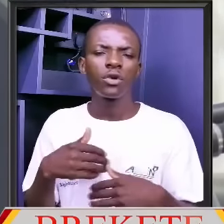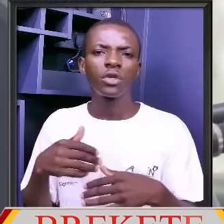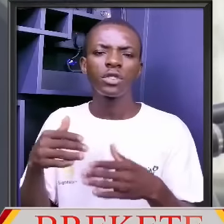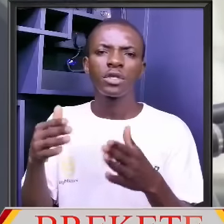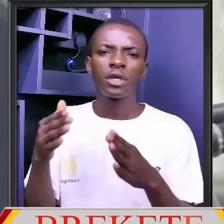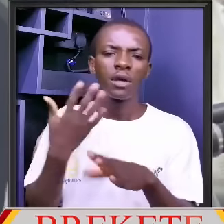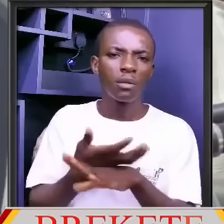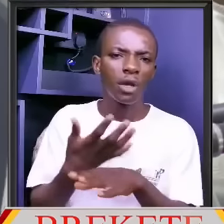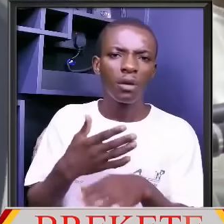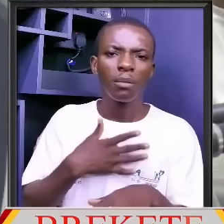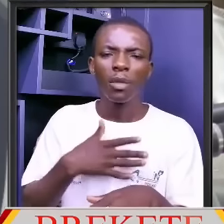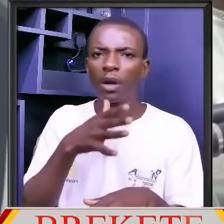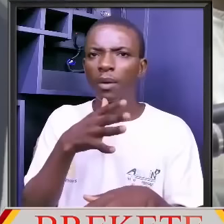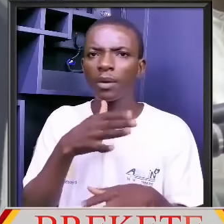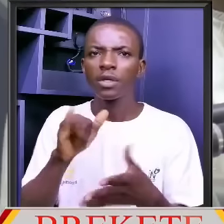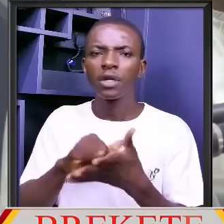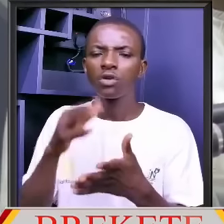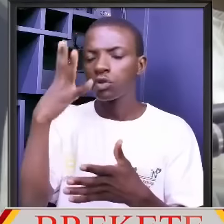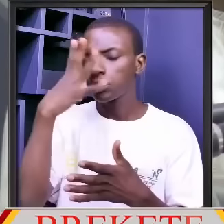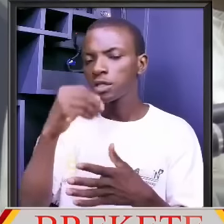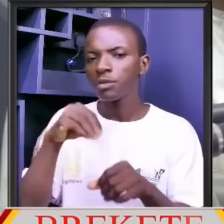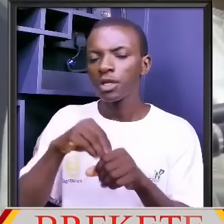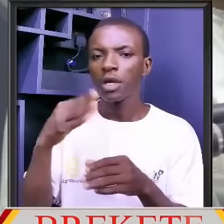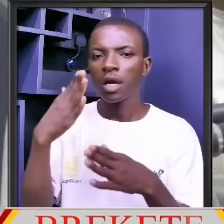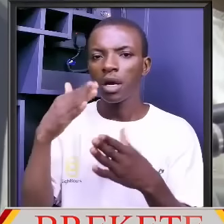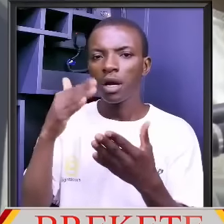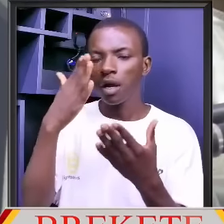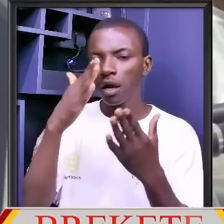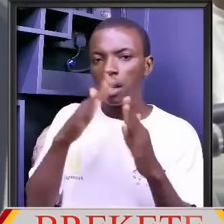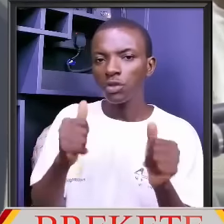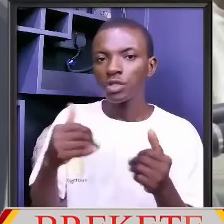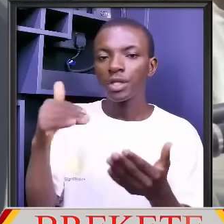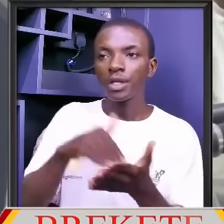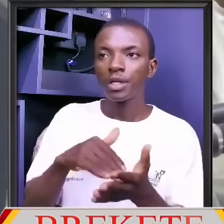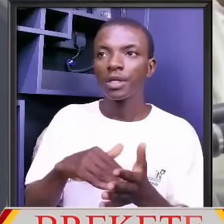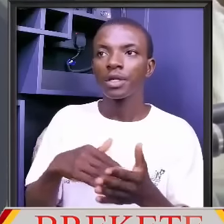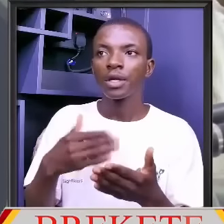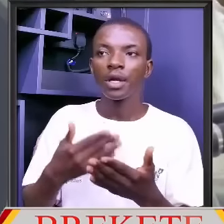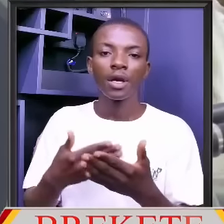beg my mama. My mama say I no go sleep for her house. My mama can't carry